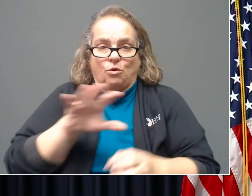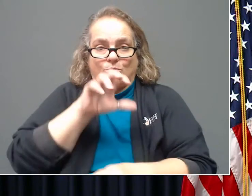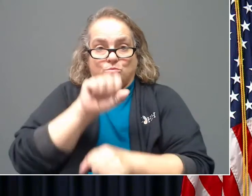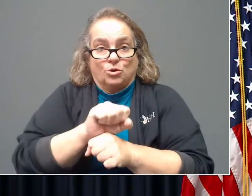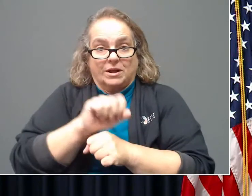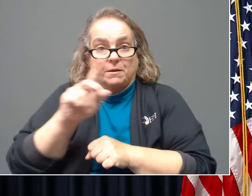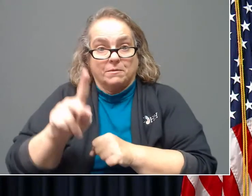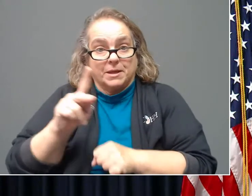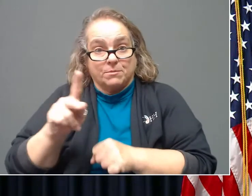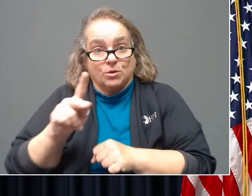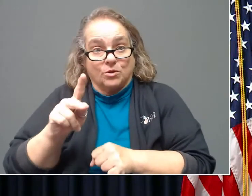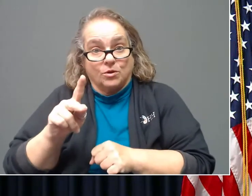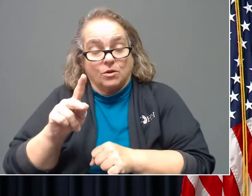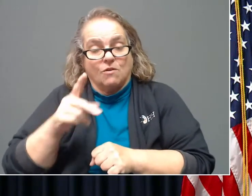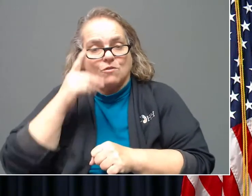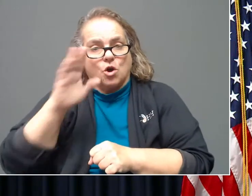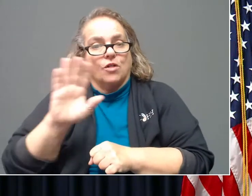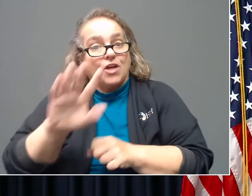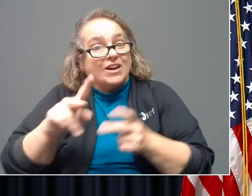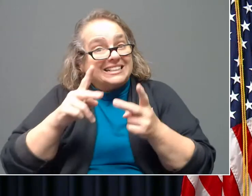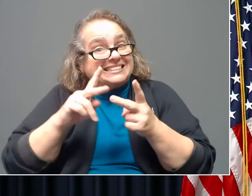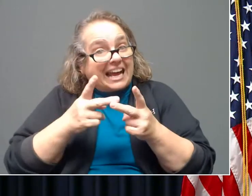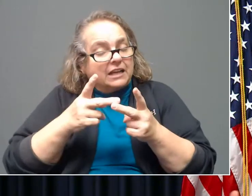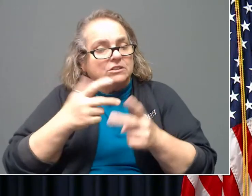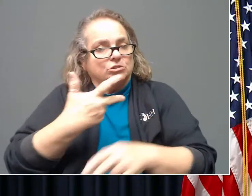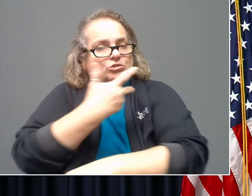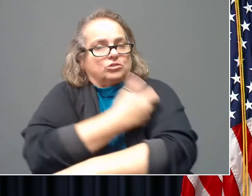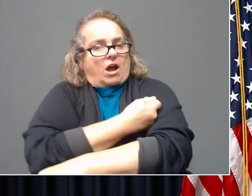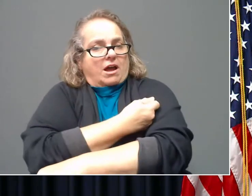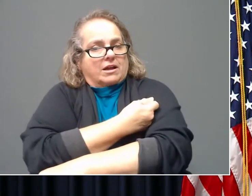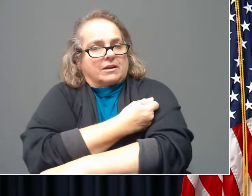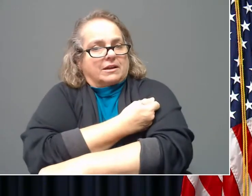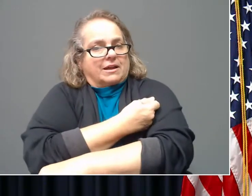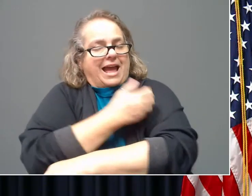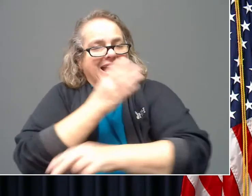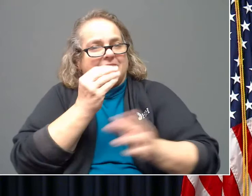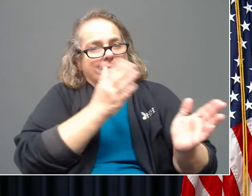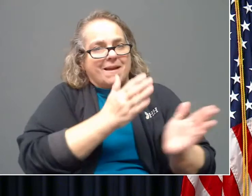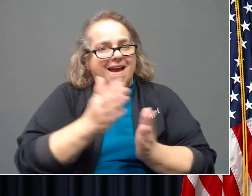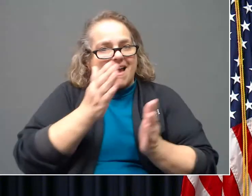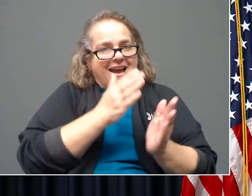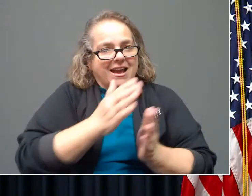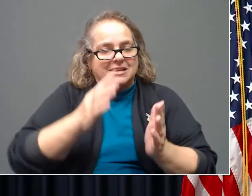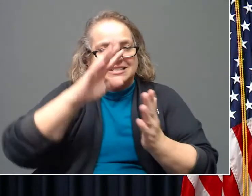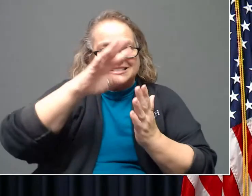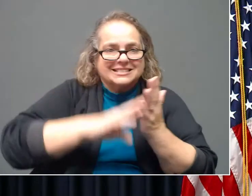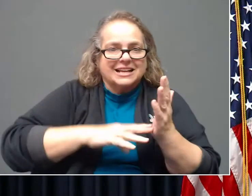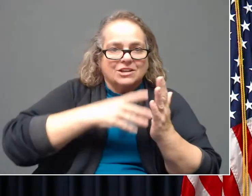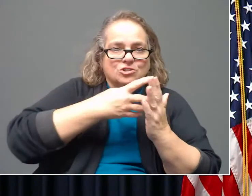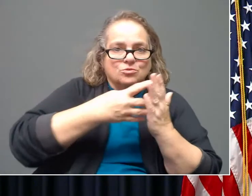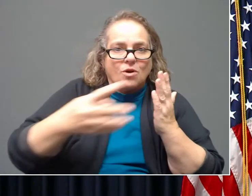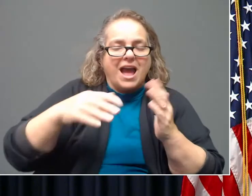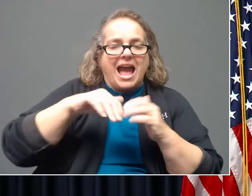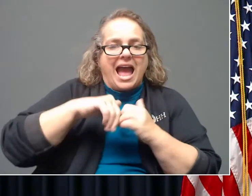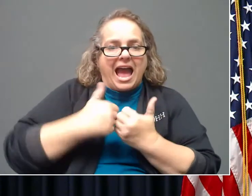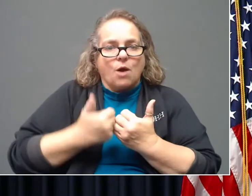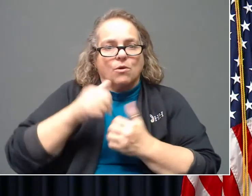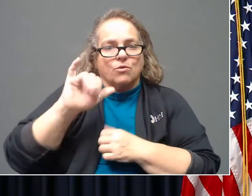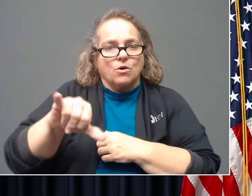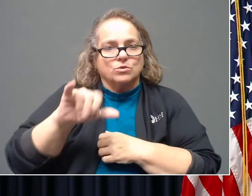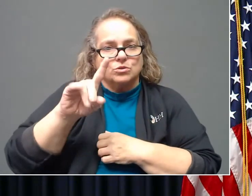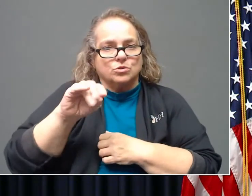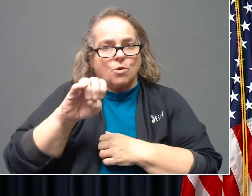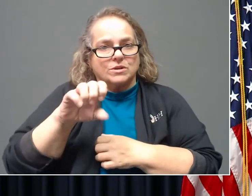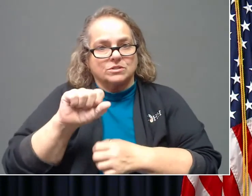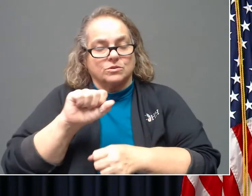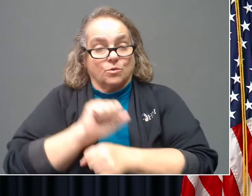their booster shot that's coming, and to be able to plan how those doses work. You need to be able